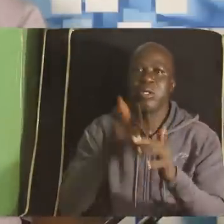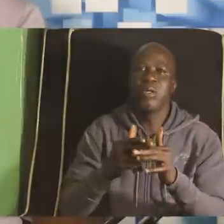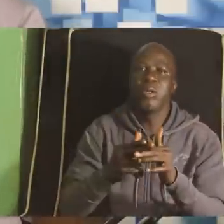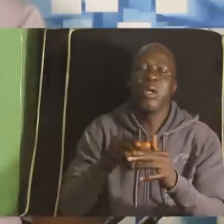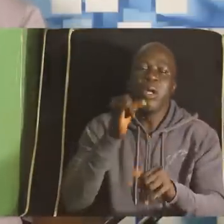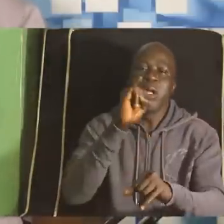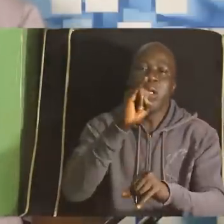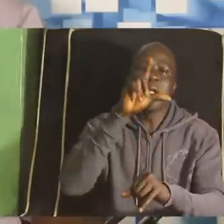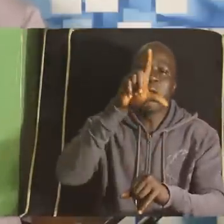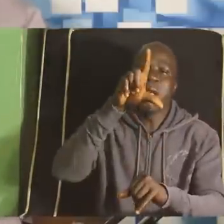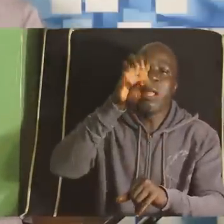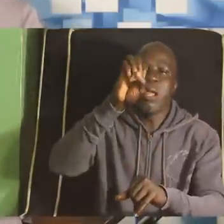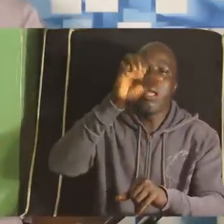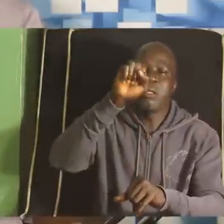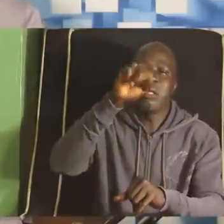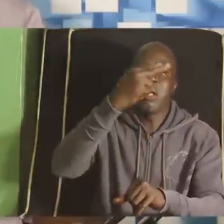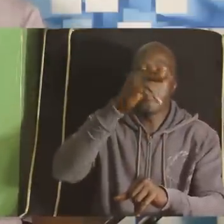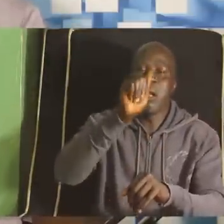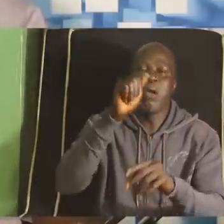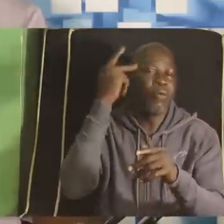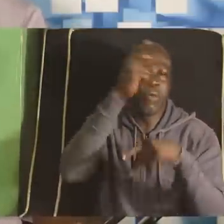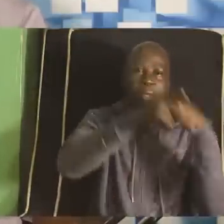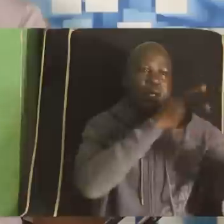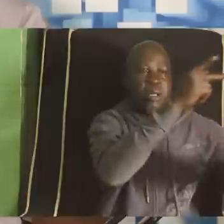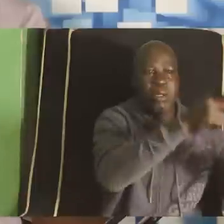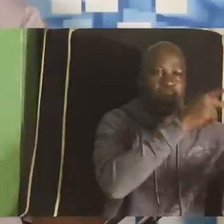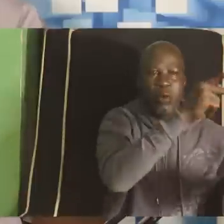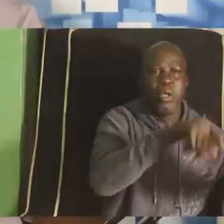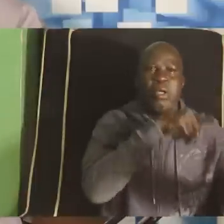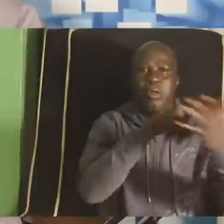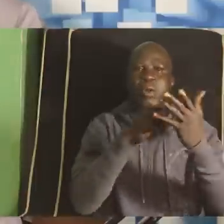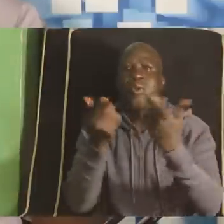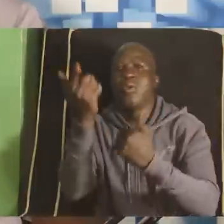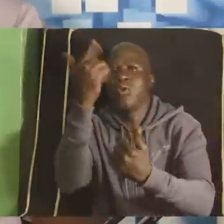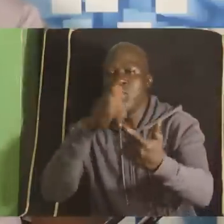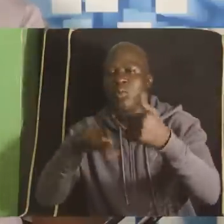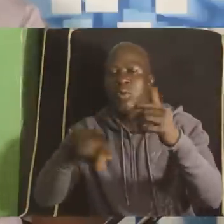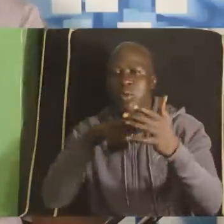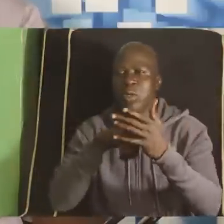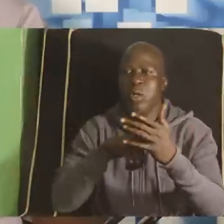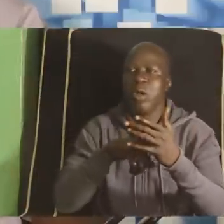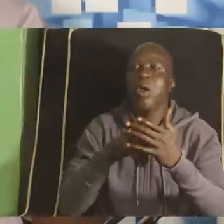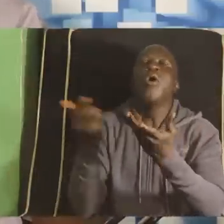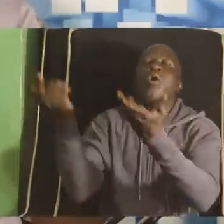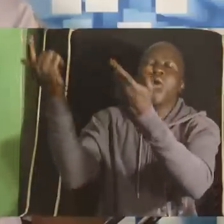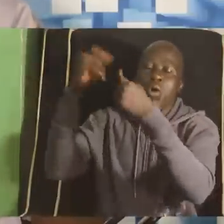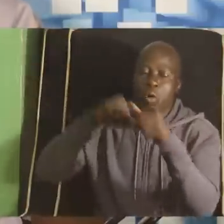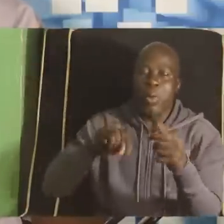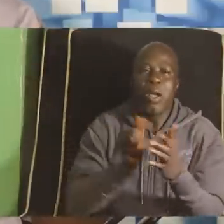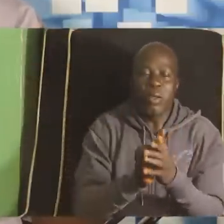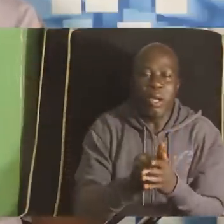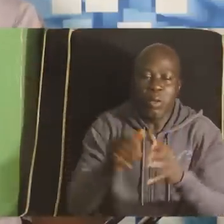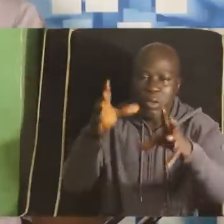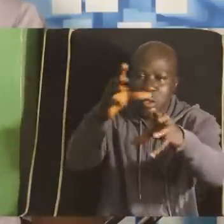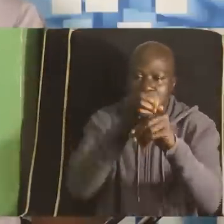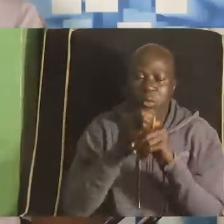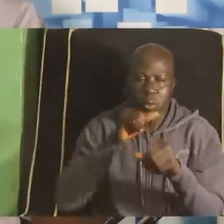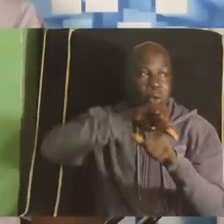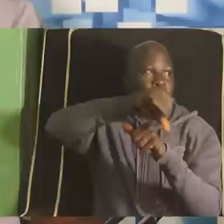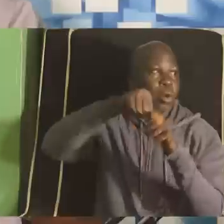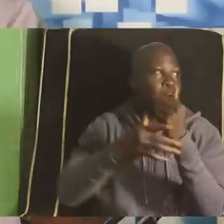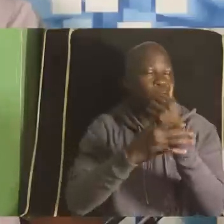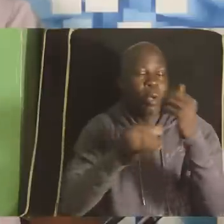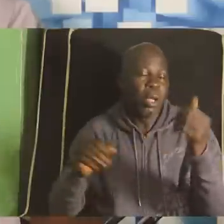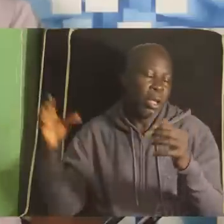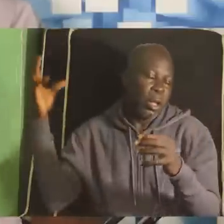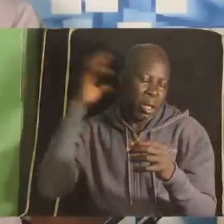Ilesha. Ere ti woli lo se yi. The expecting prophet this week. Woli nbo. Prophet is not there ko gba ororo re. Go and receive your all. Hey, e